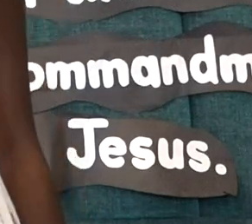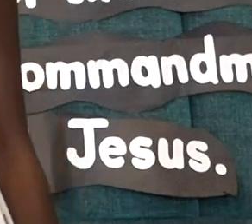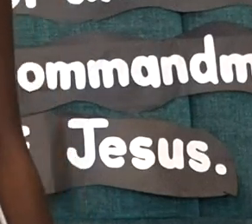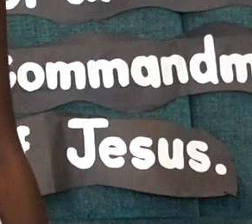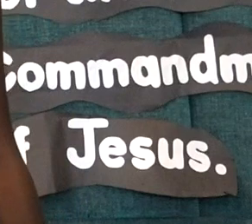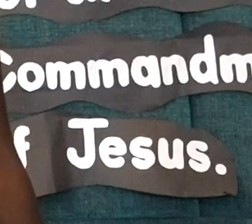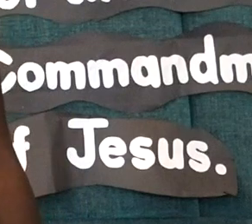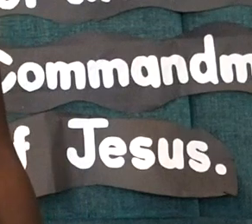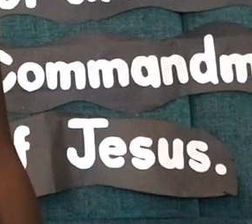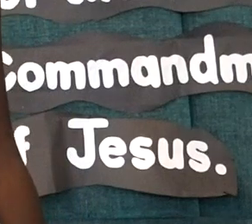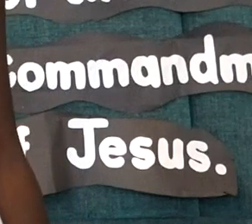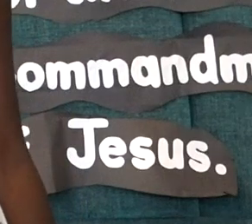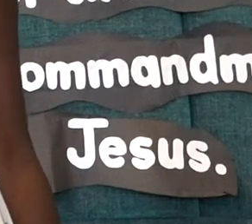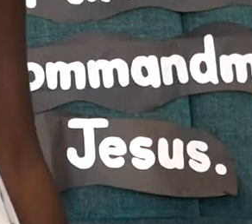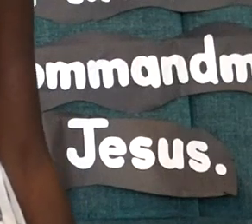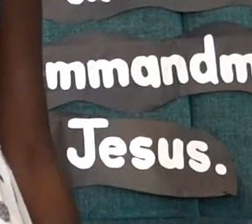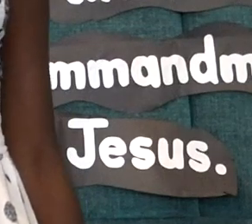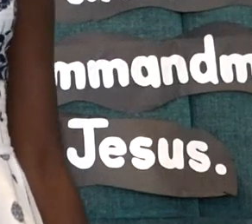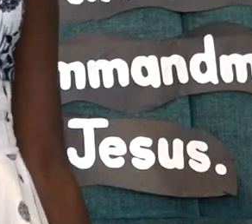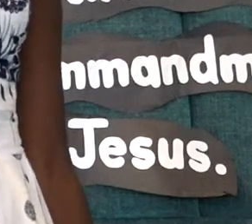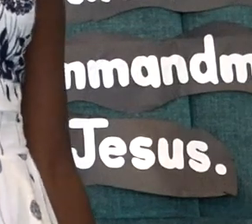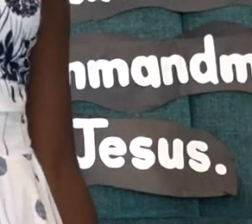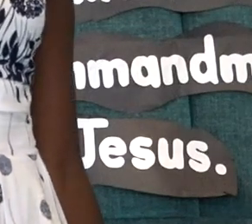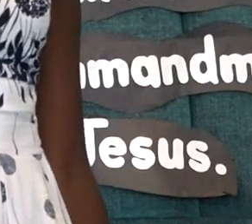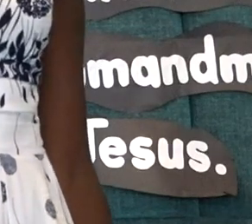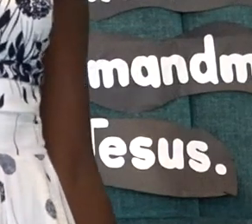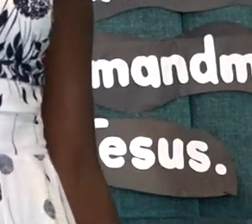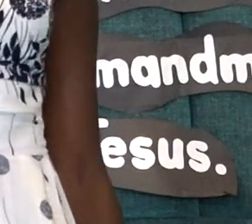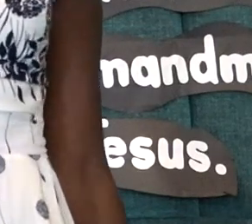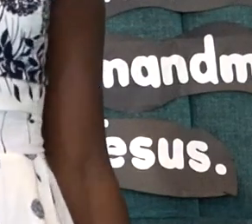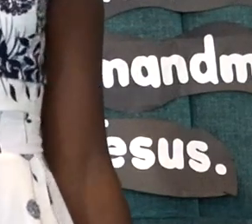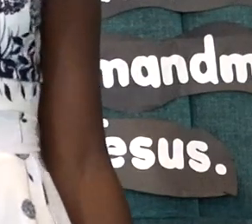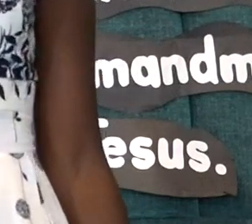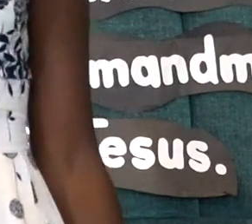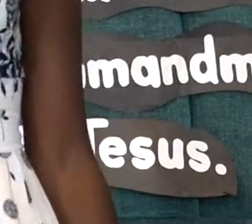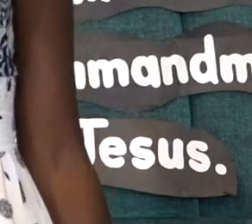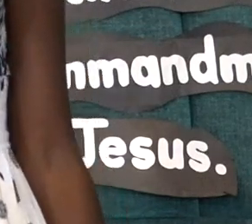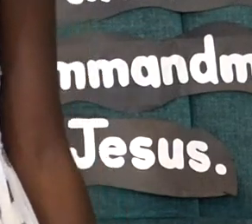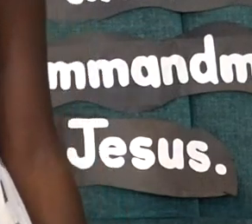servant, make me a servant